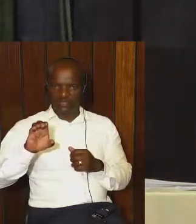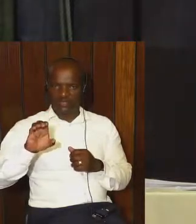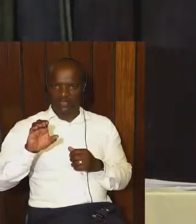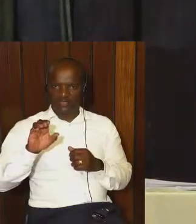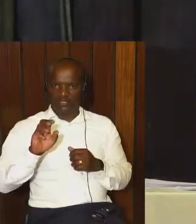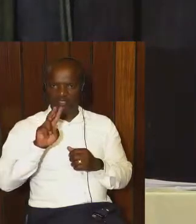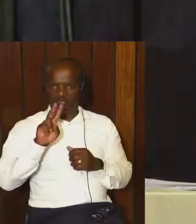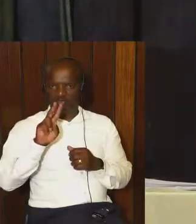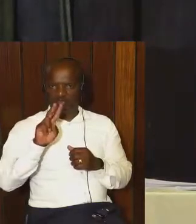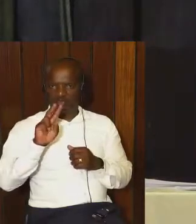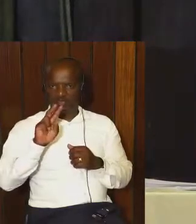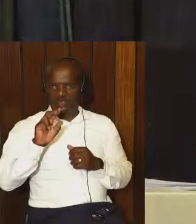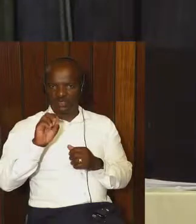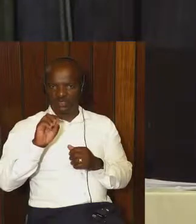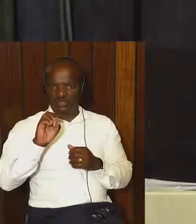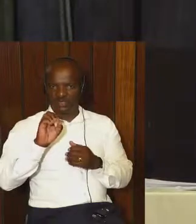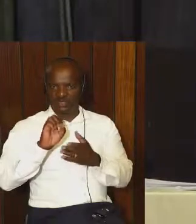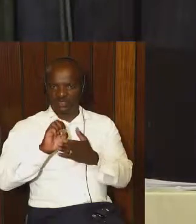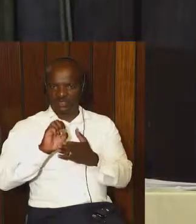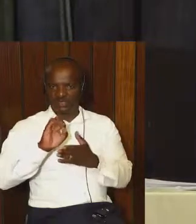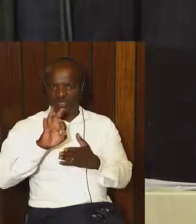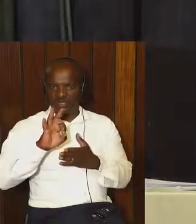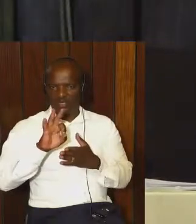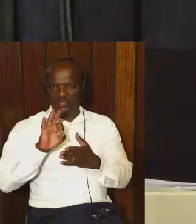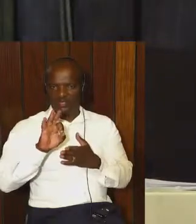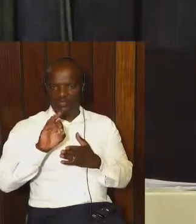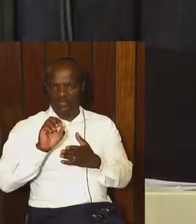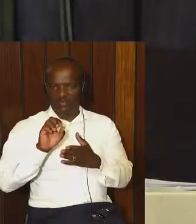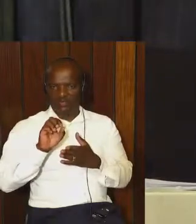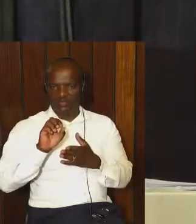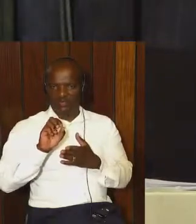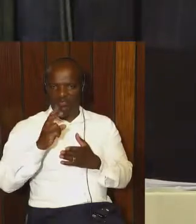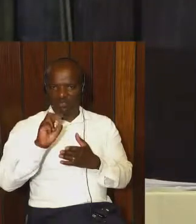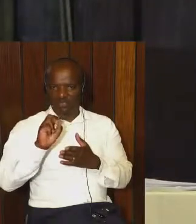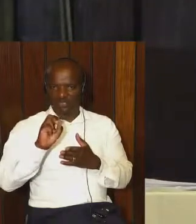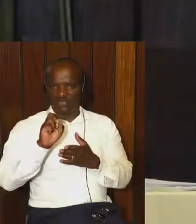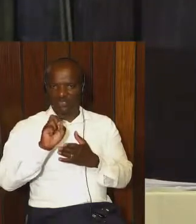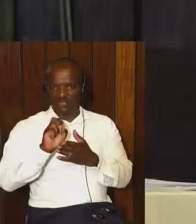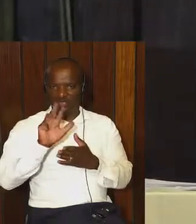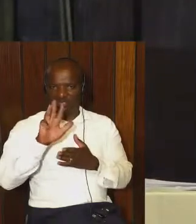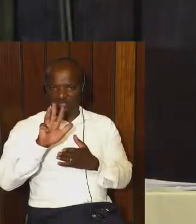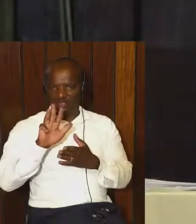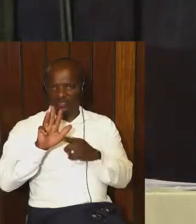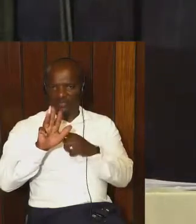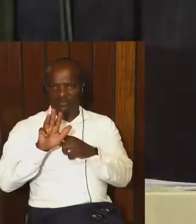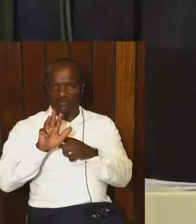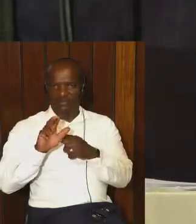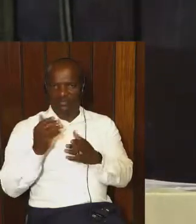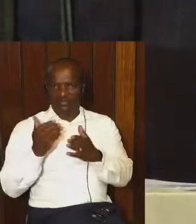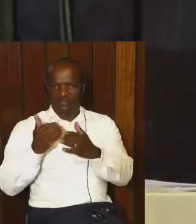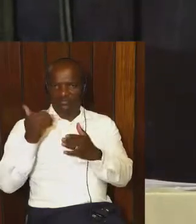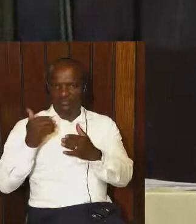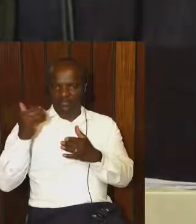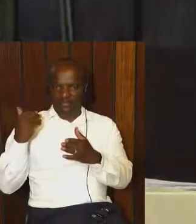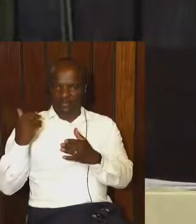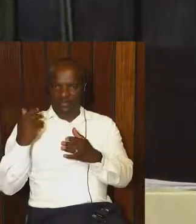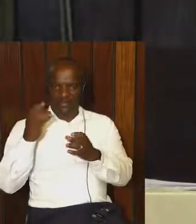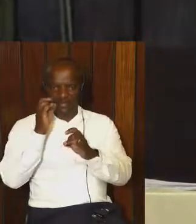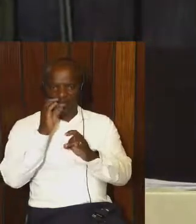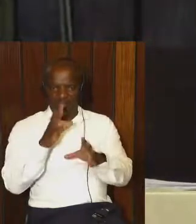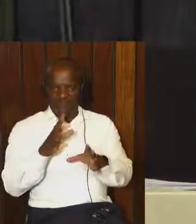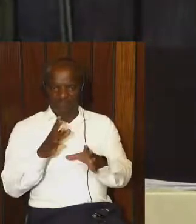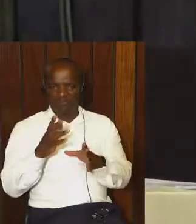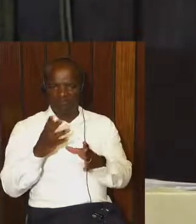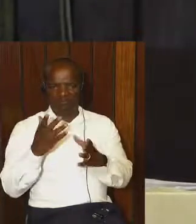provided to us is up until 2015. And even the previous portfolio committee did